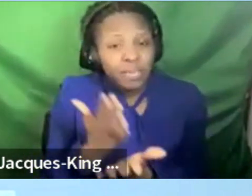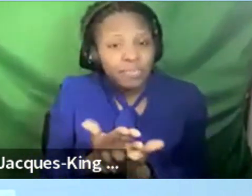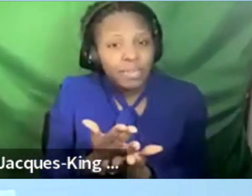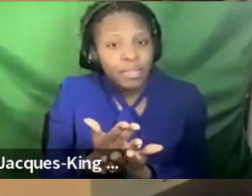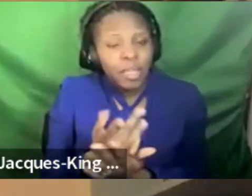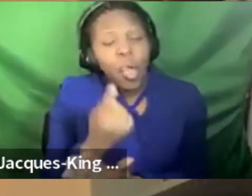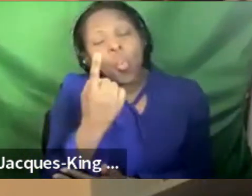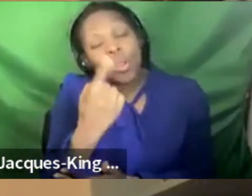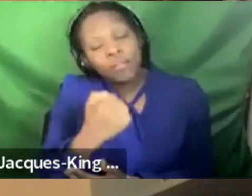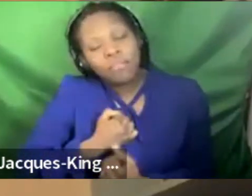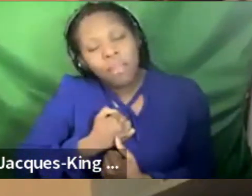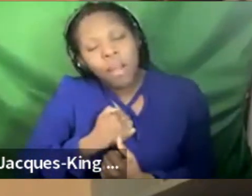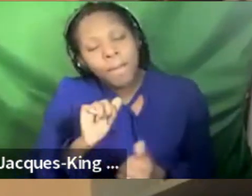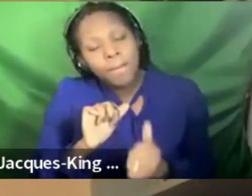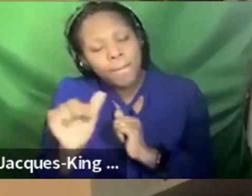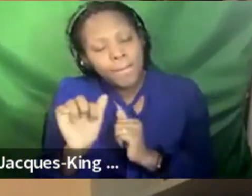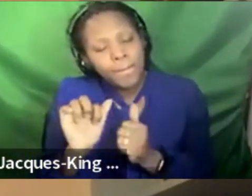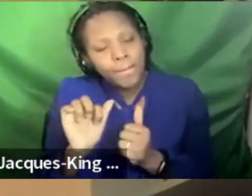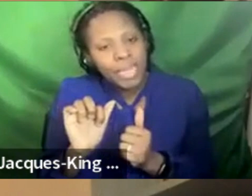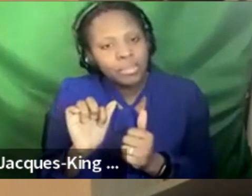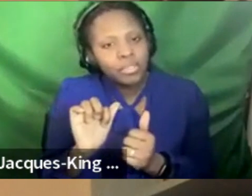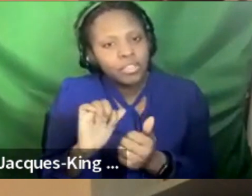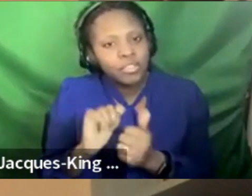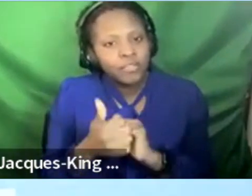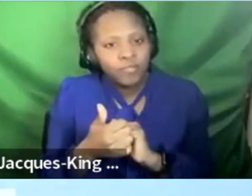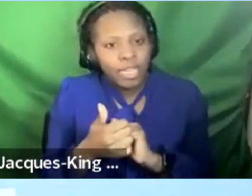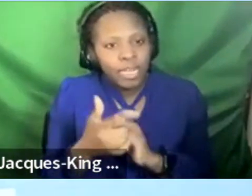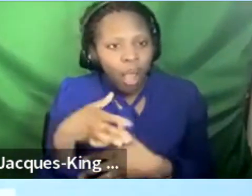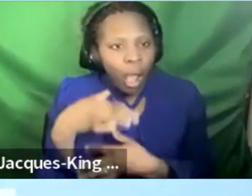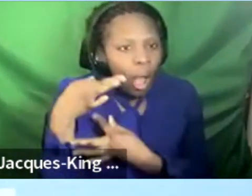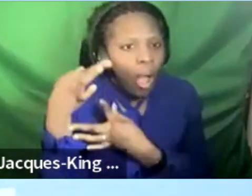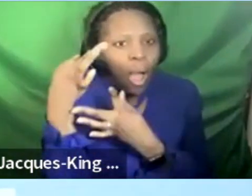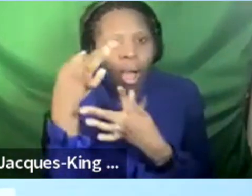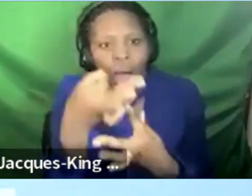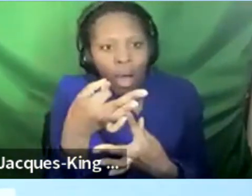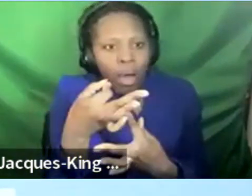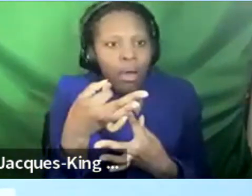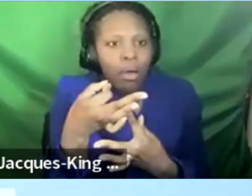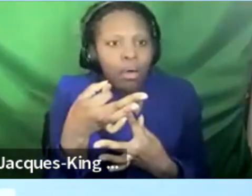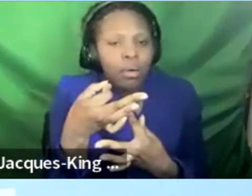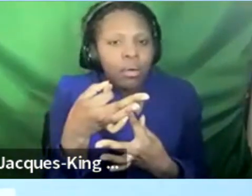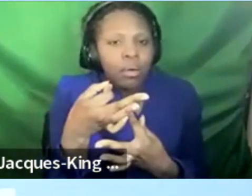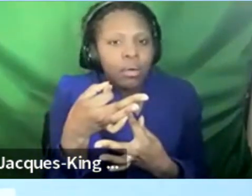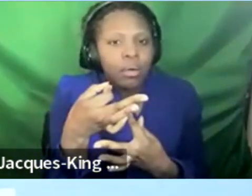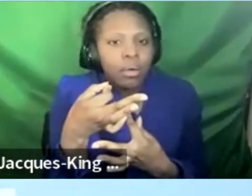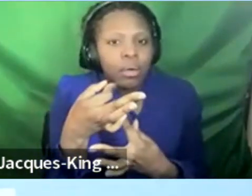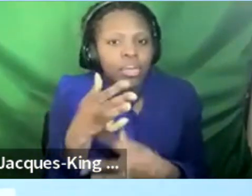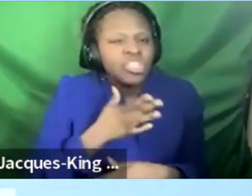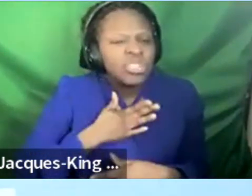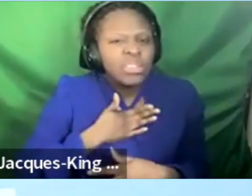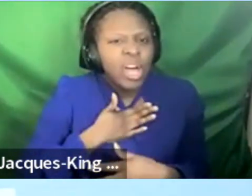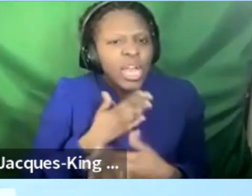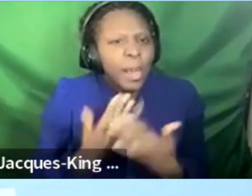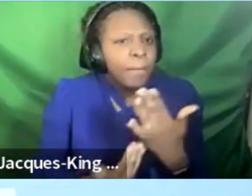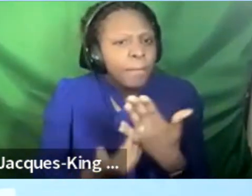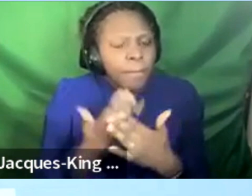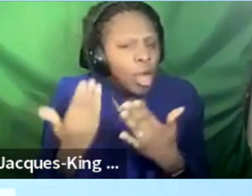you know? Yeah. My best friend is really, really, well, one of my best friends is really